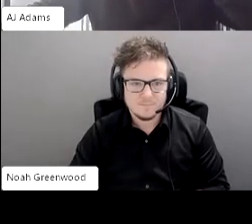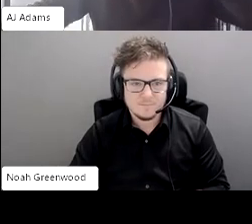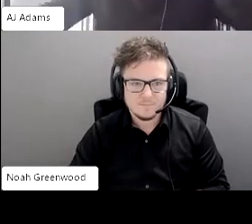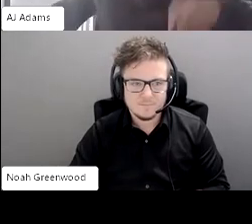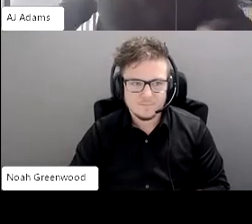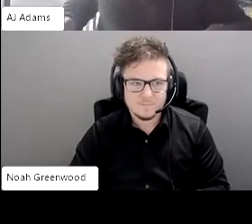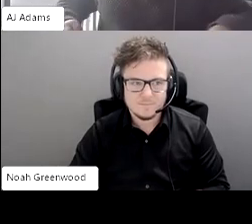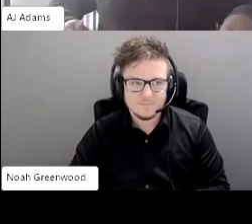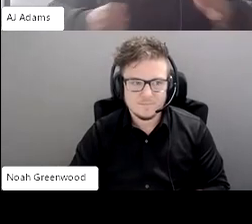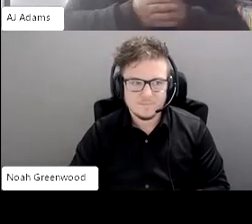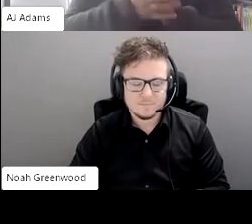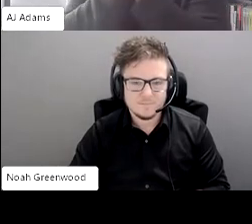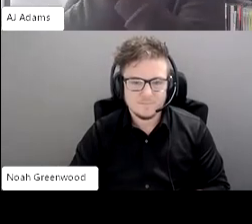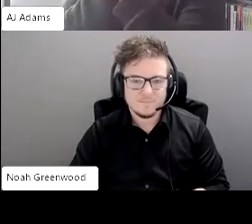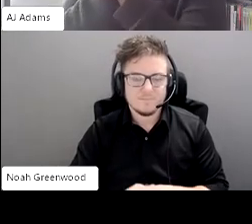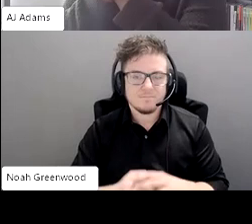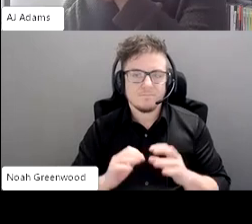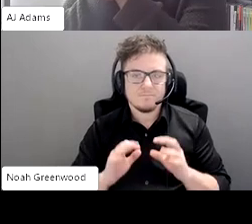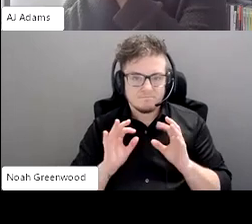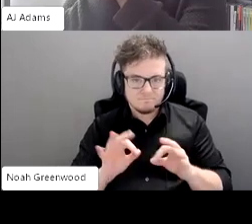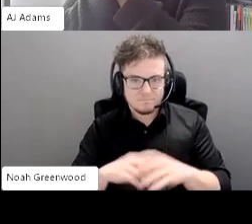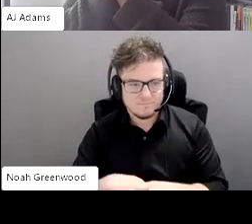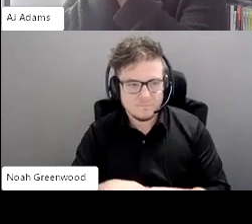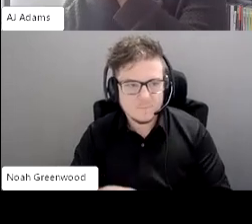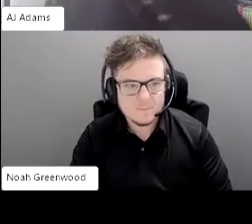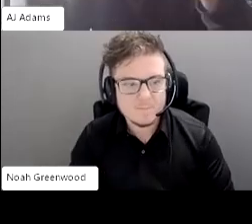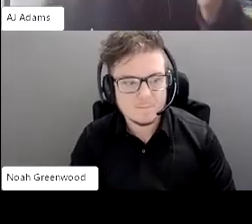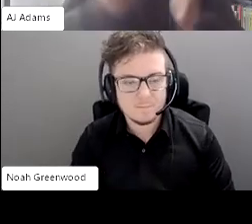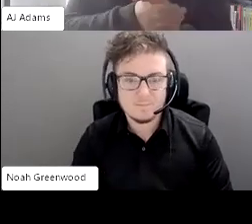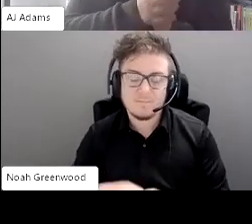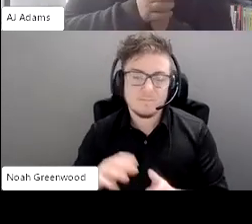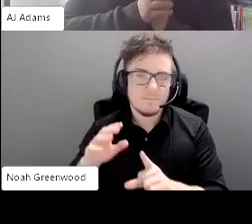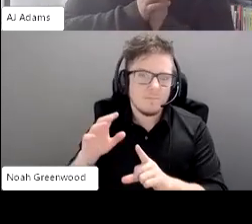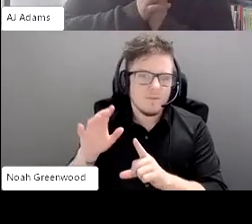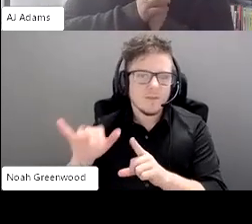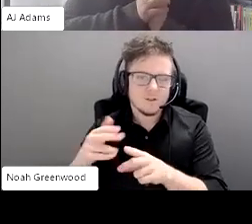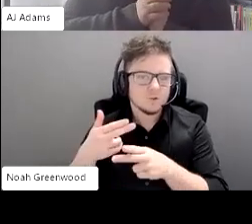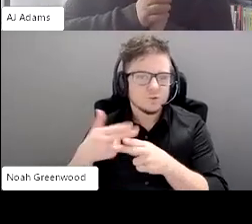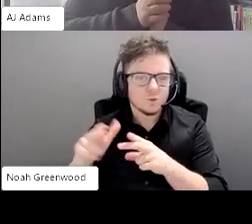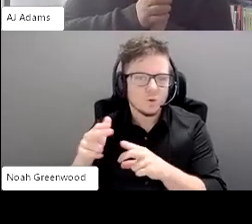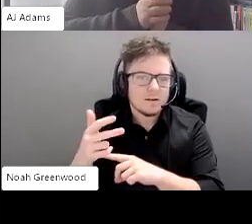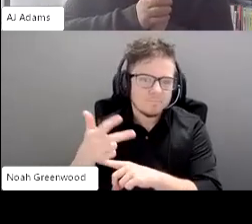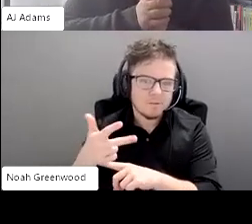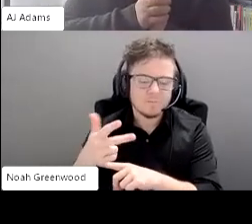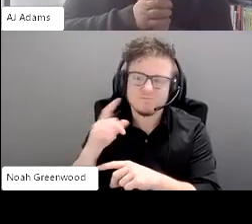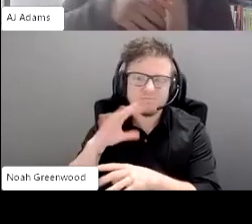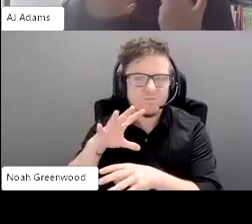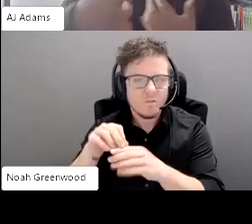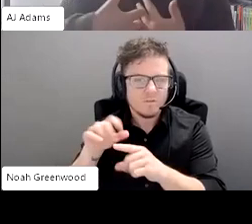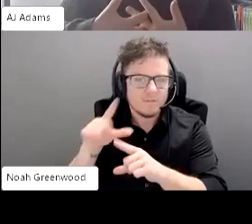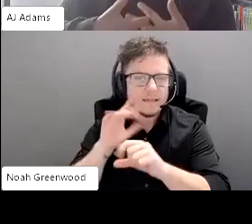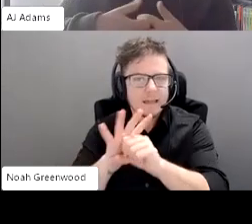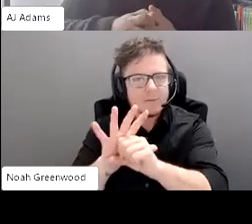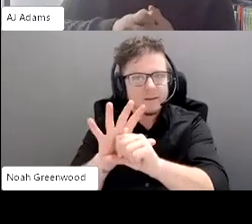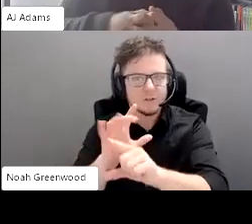There we go. Okay, so that was the video or the short film that we had as part of the campaign, and it was the